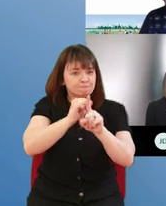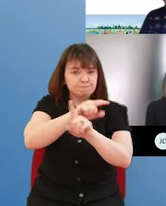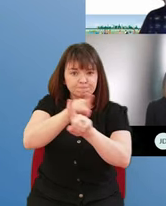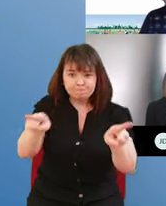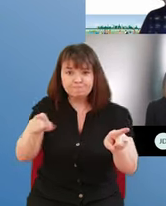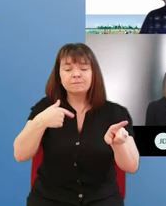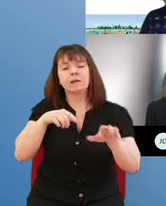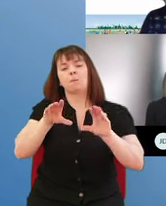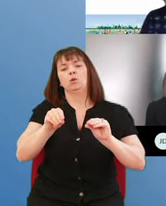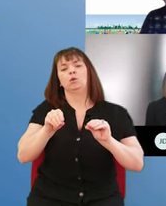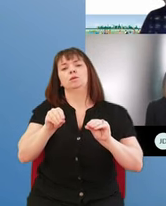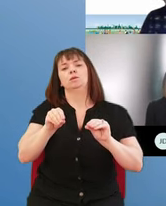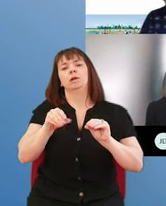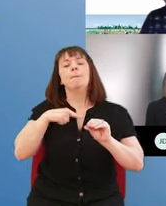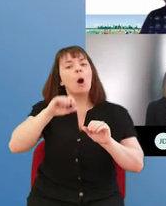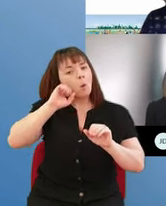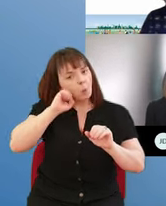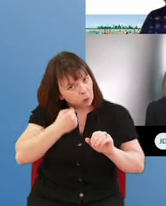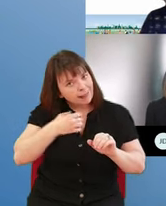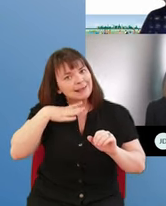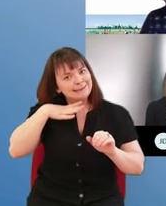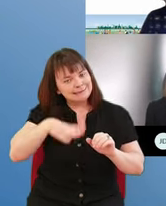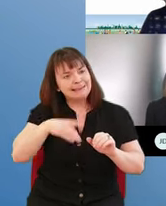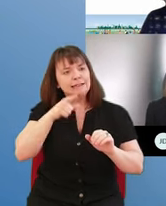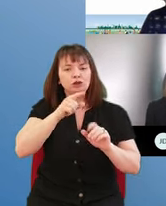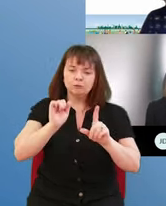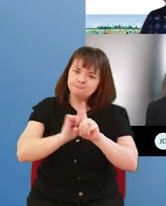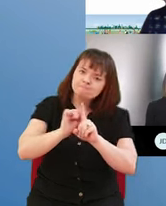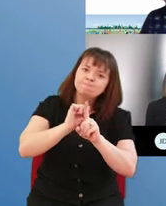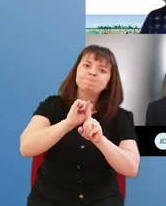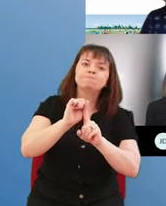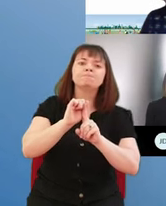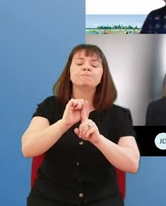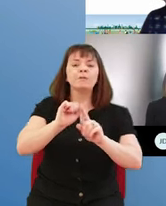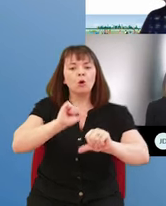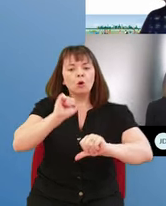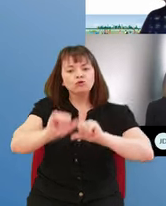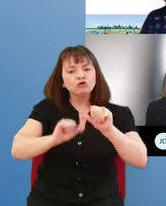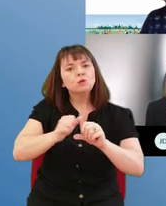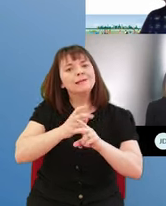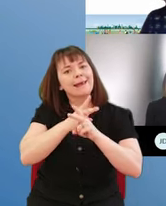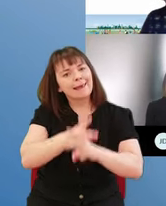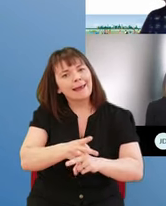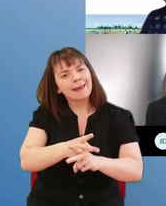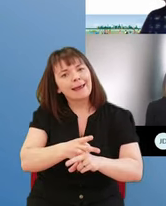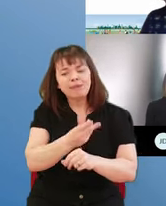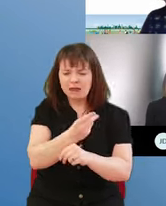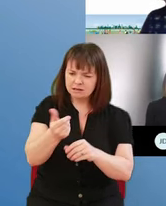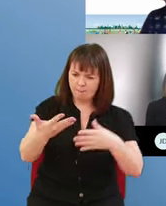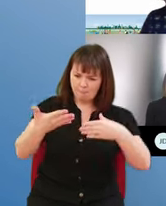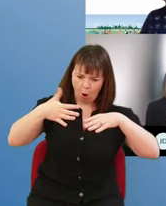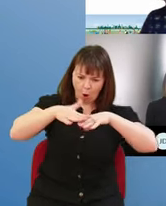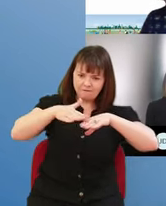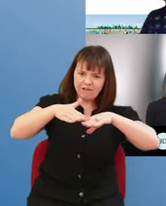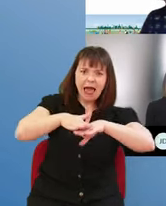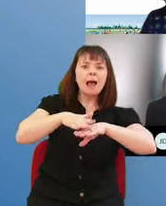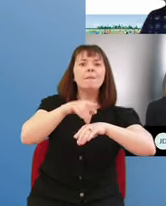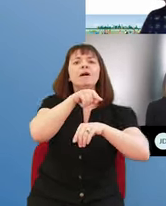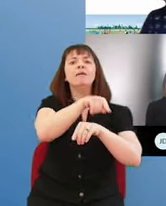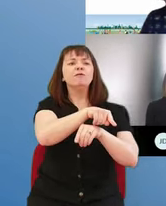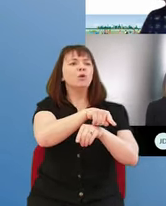Audit and those in Diabetes QoF, but there are some gaps. So hence, again, the reason why we've looked at the two different data sources,